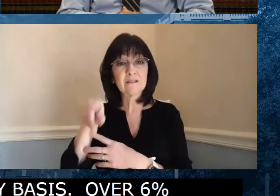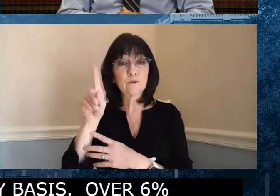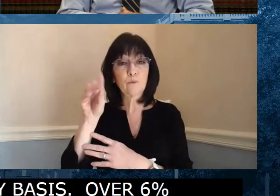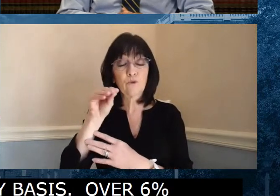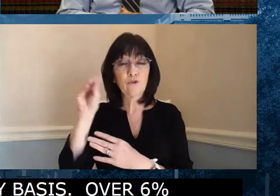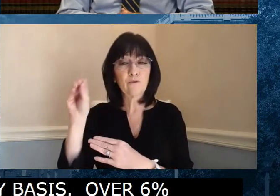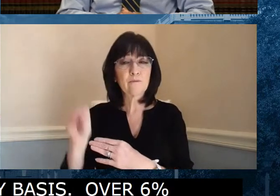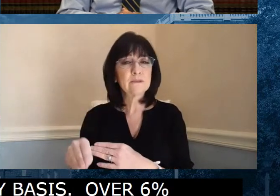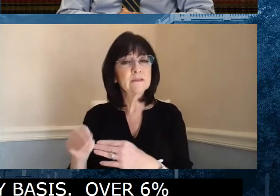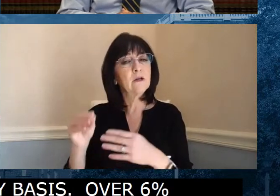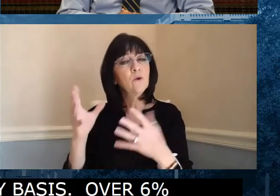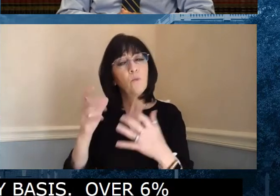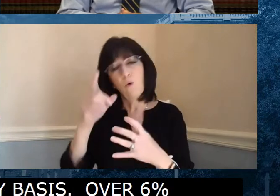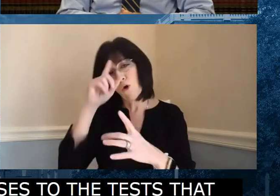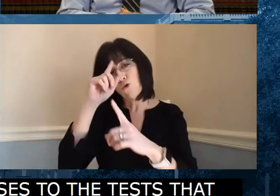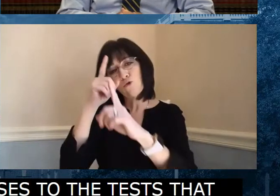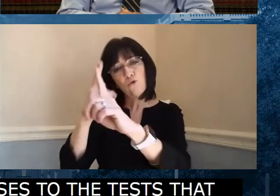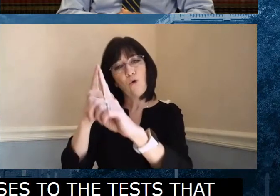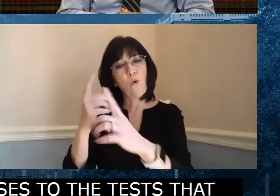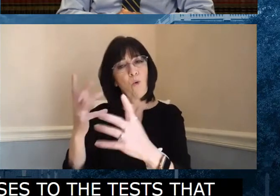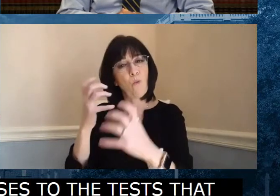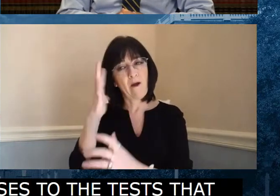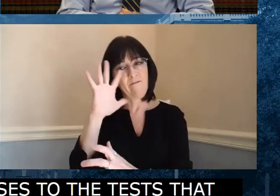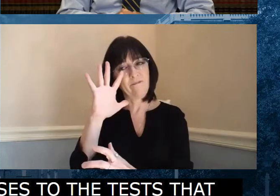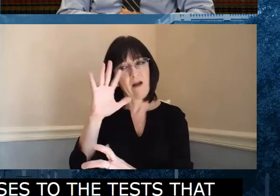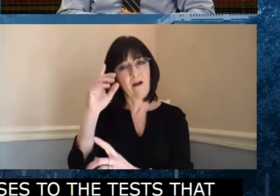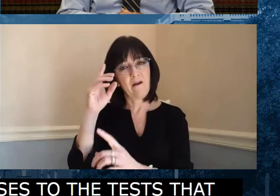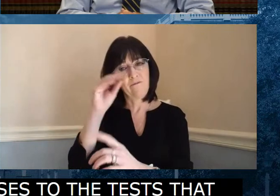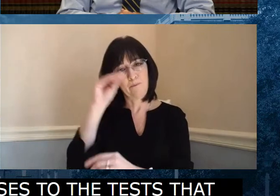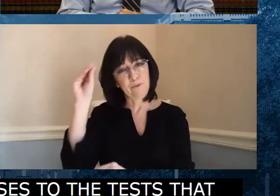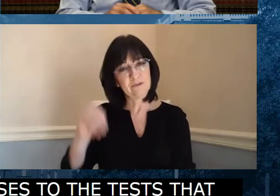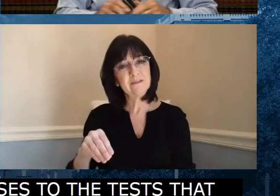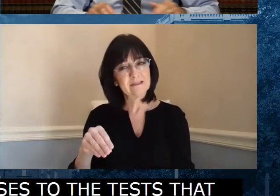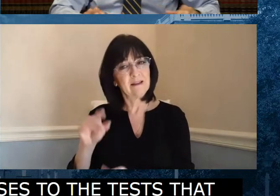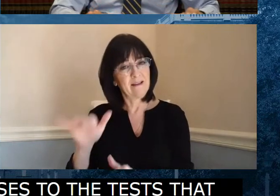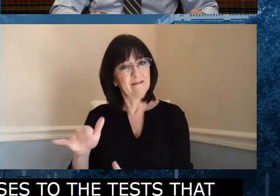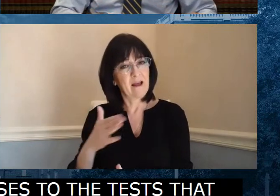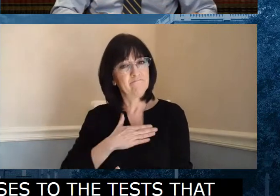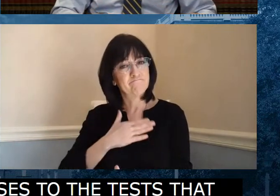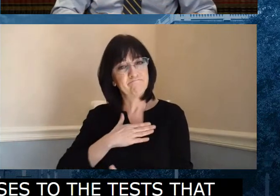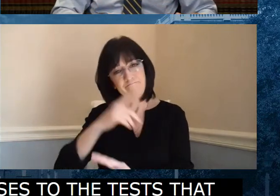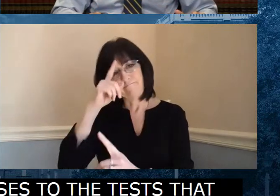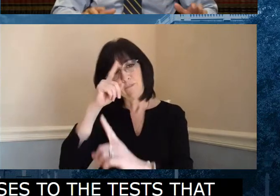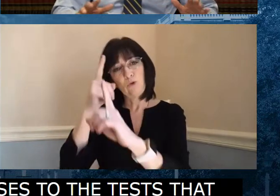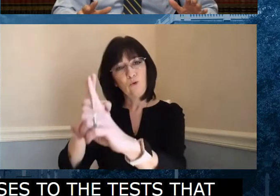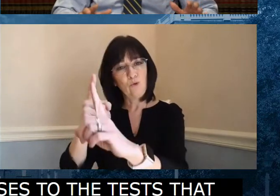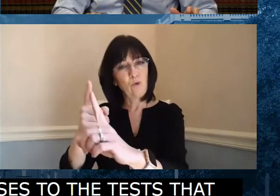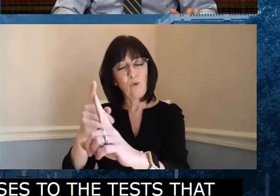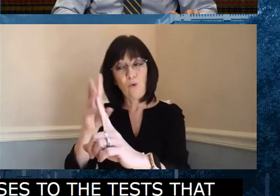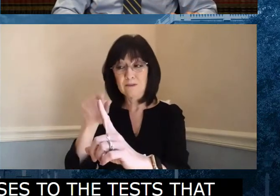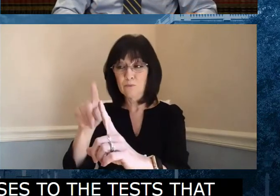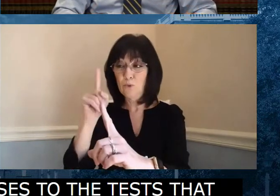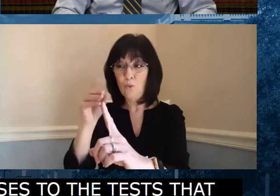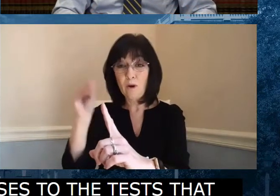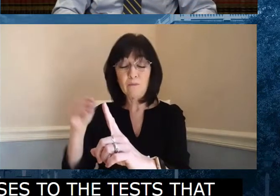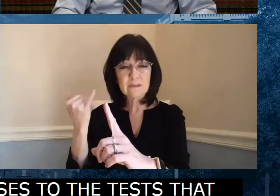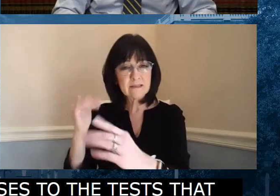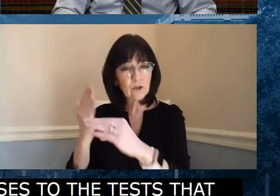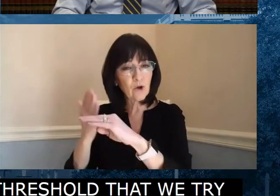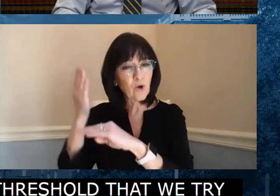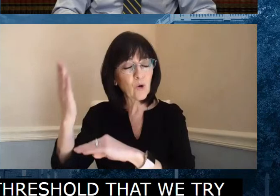being done. Again, over that 5% threshold that we try to be under. Hospitalizations ticking up a little bit,